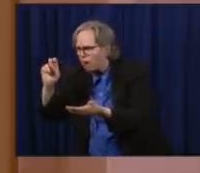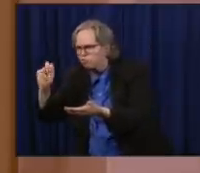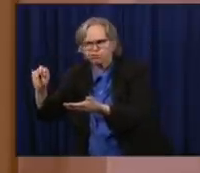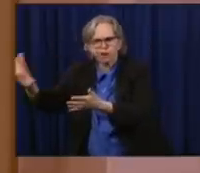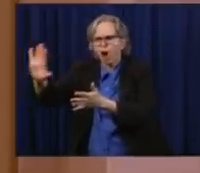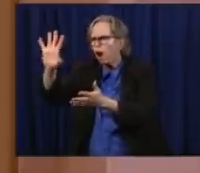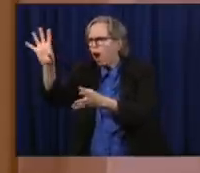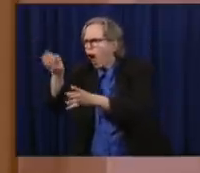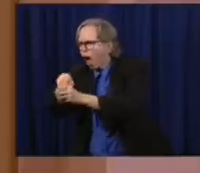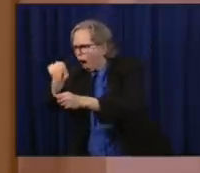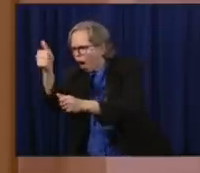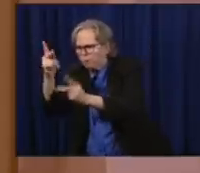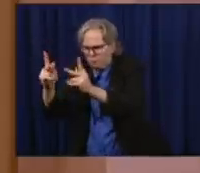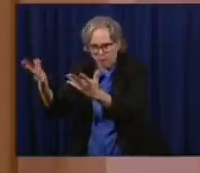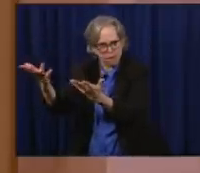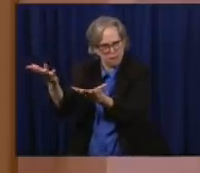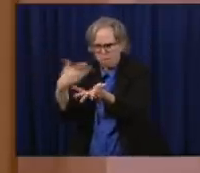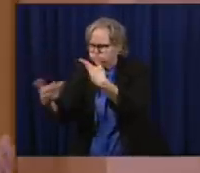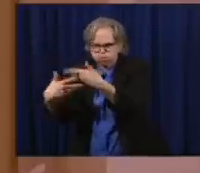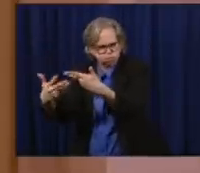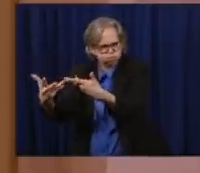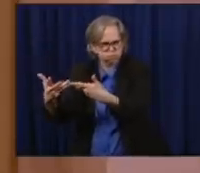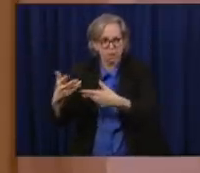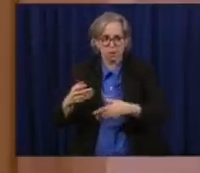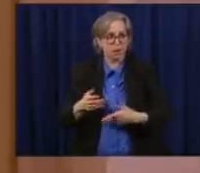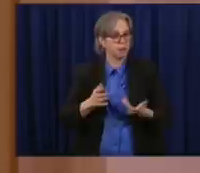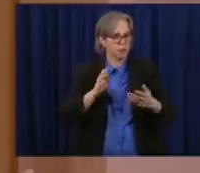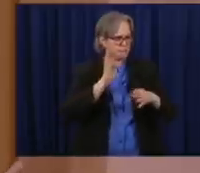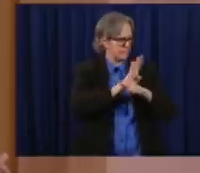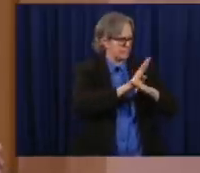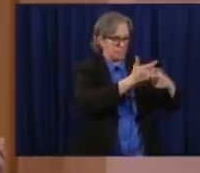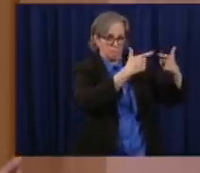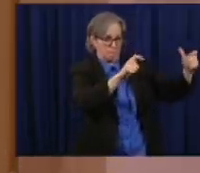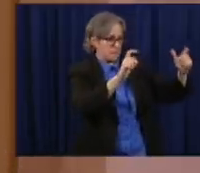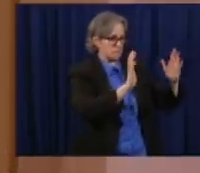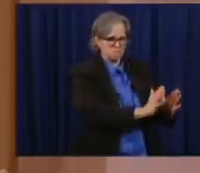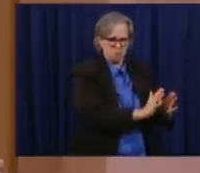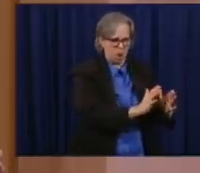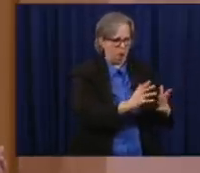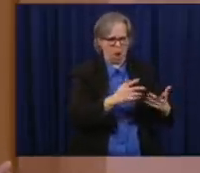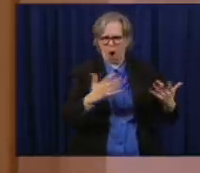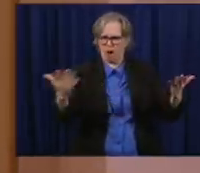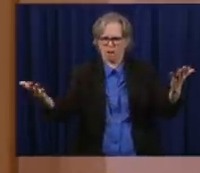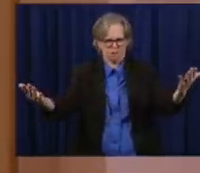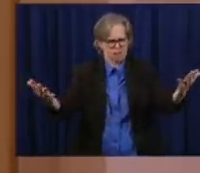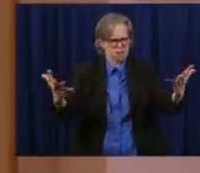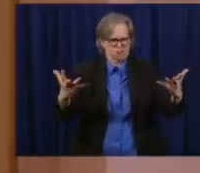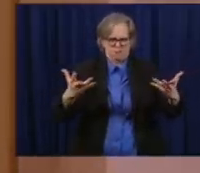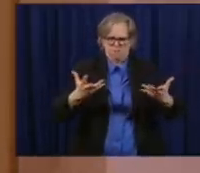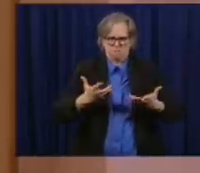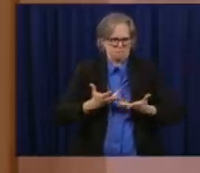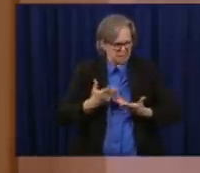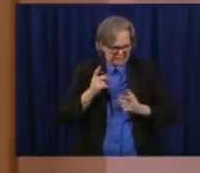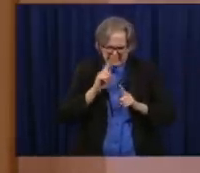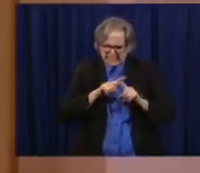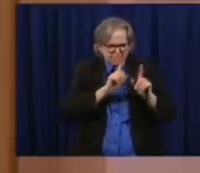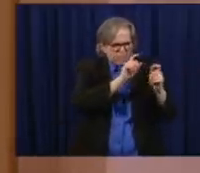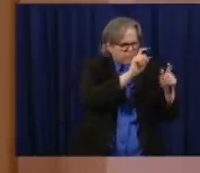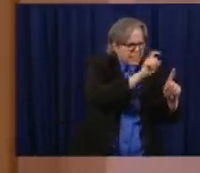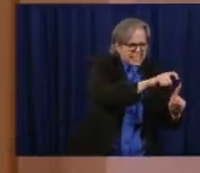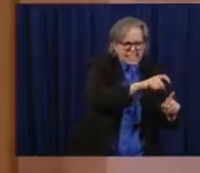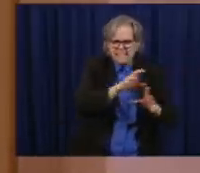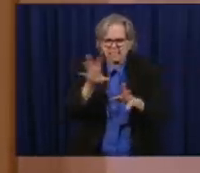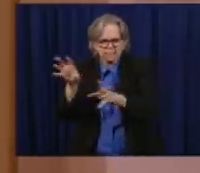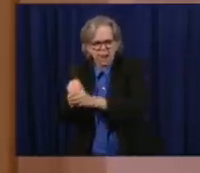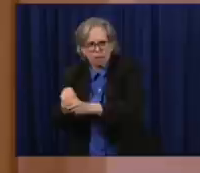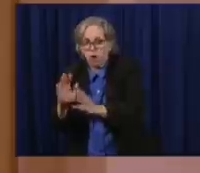this conversation. We have businesses who are big, who have certain capacities and needs, and we have businesses that are small